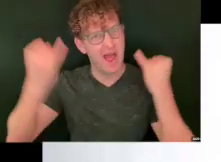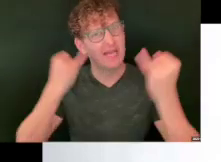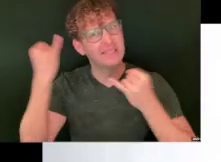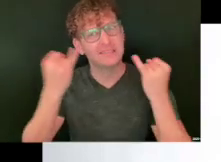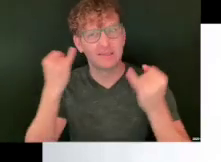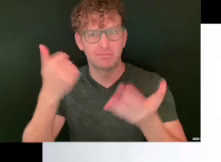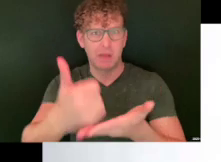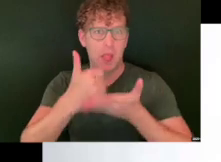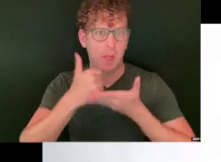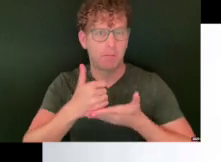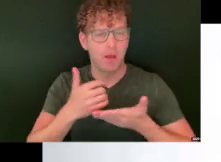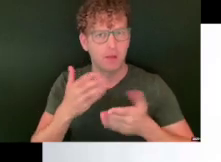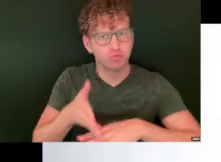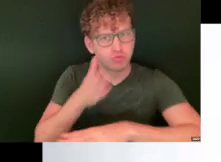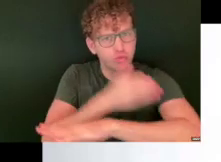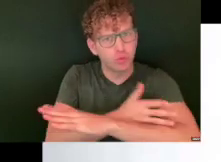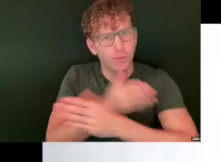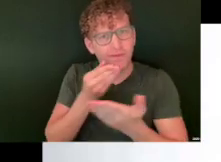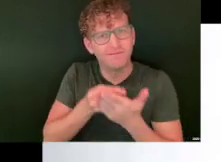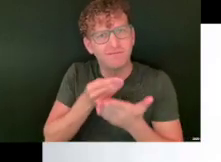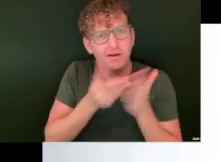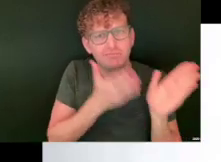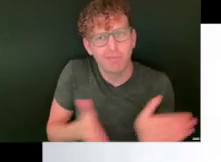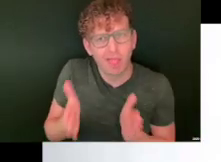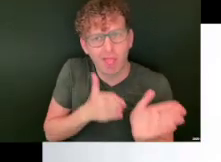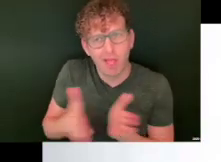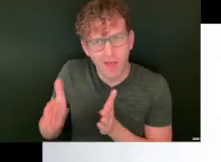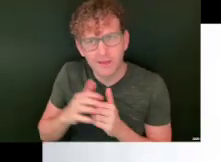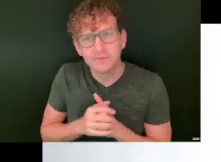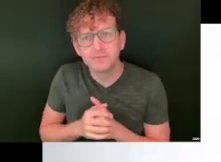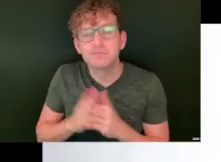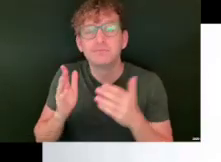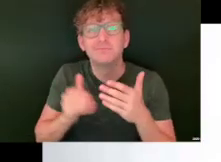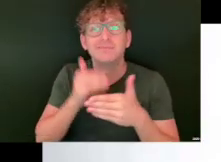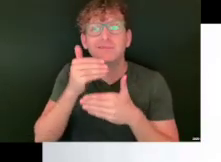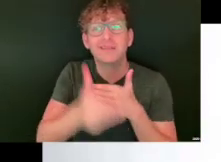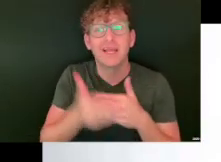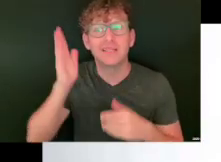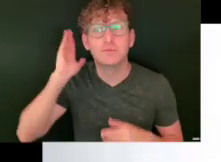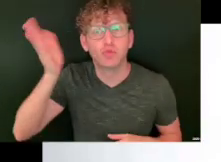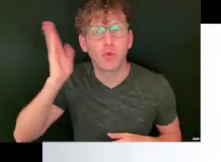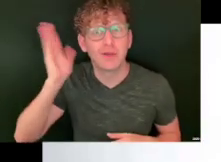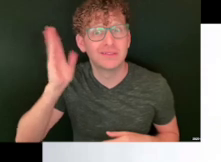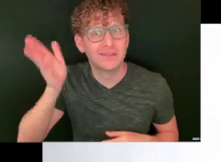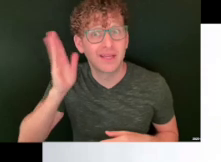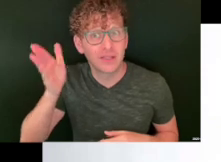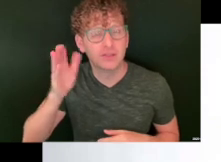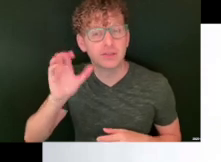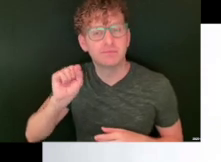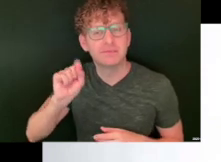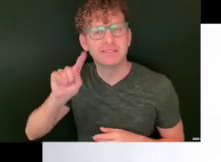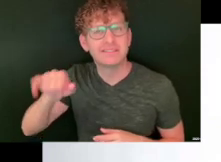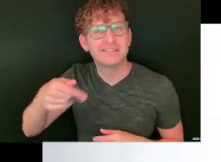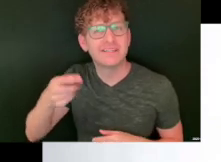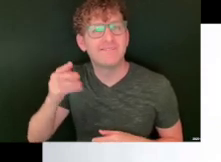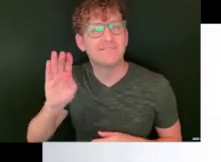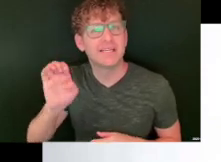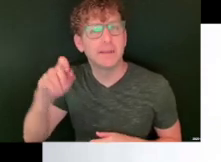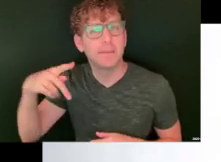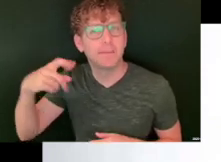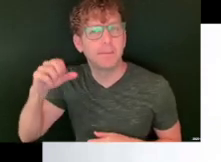The Clean Transportation Incentives Funding Plan is an annual detailed guide for how CARB